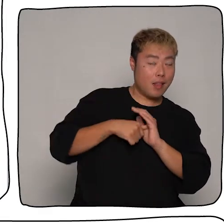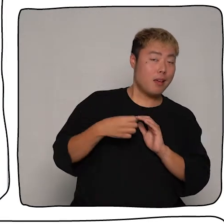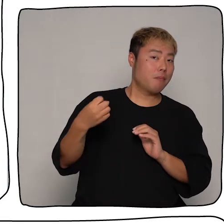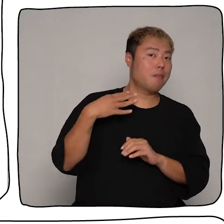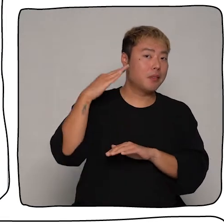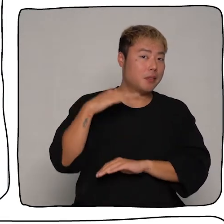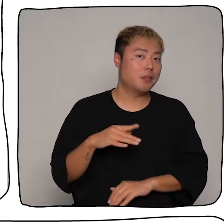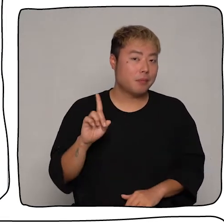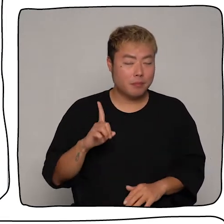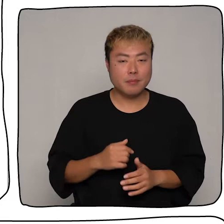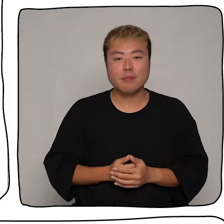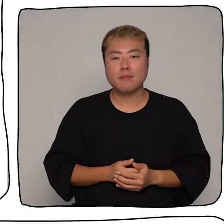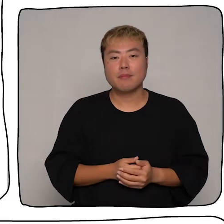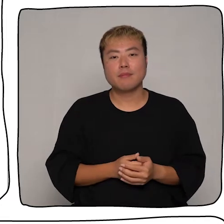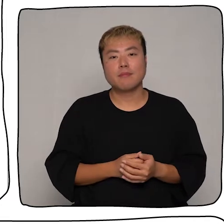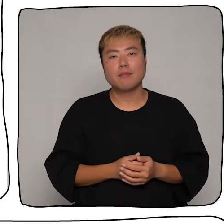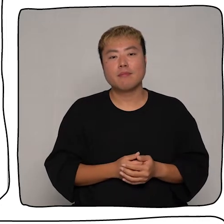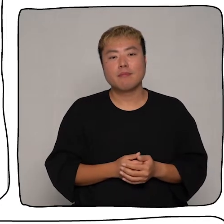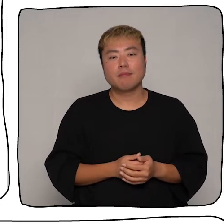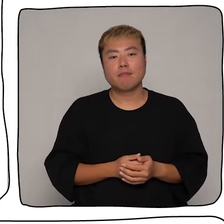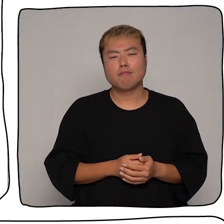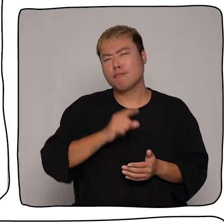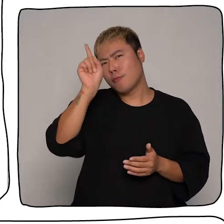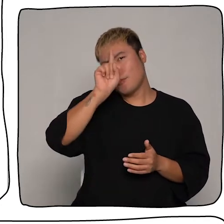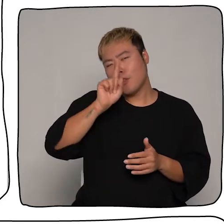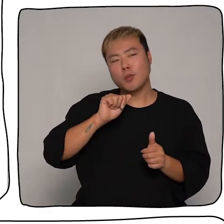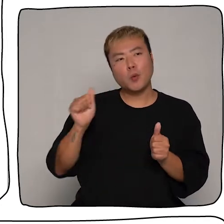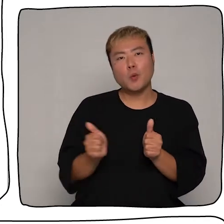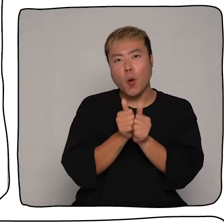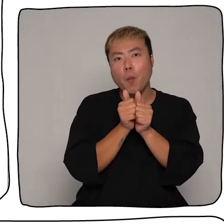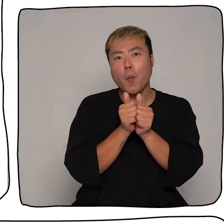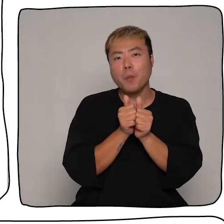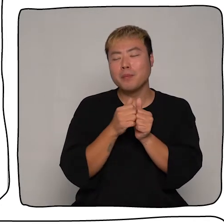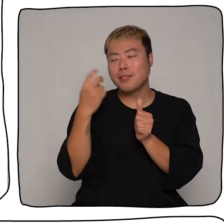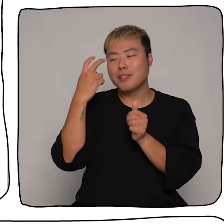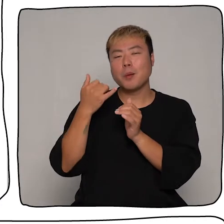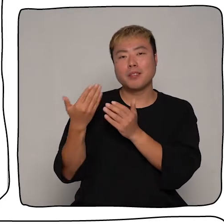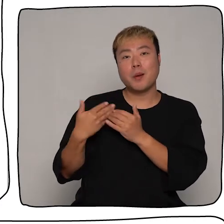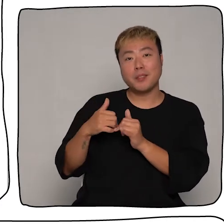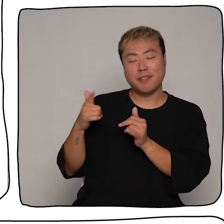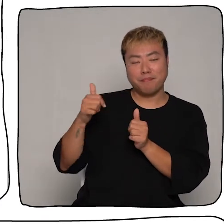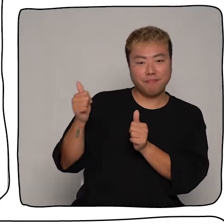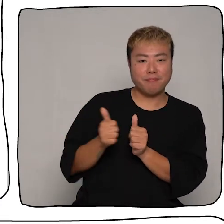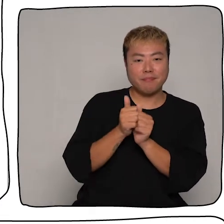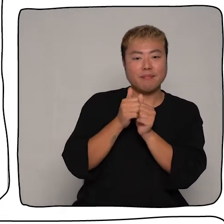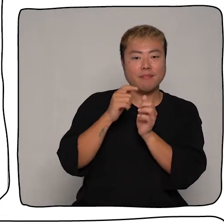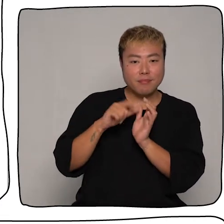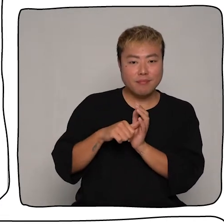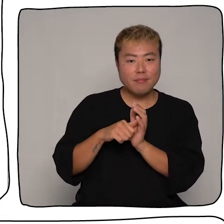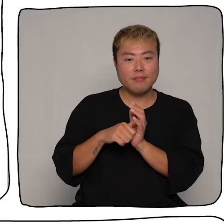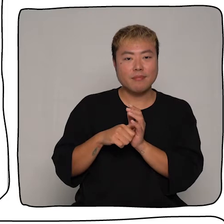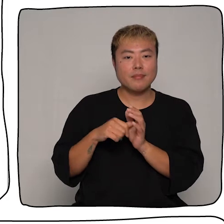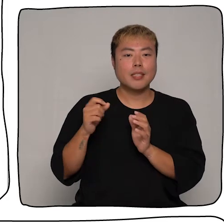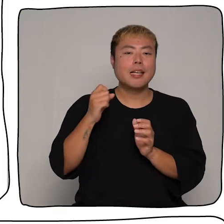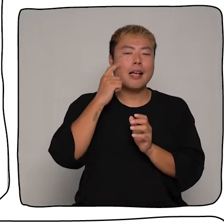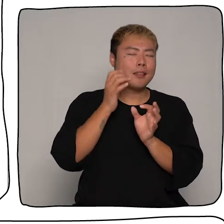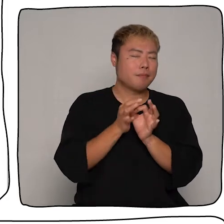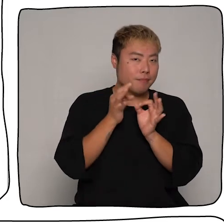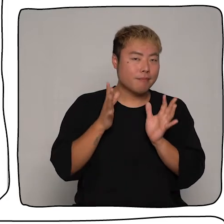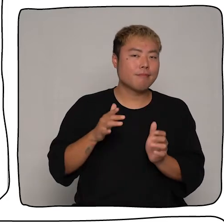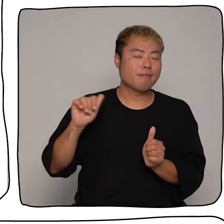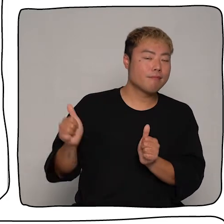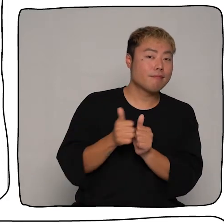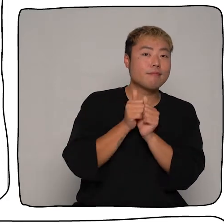being cared. He said like that, when I am assisted by